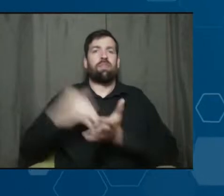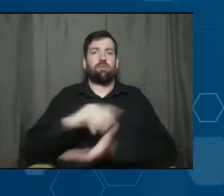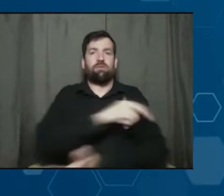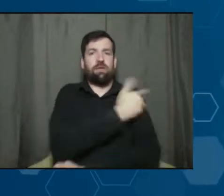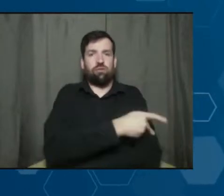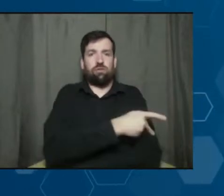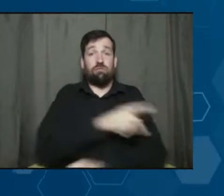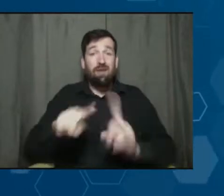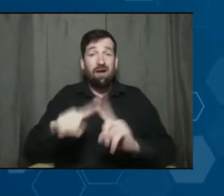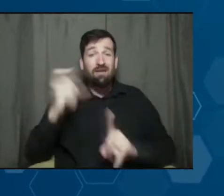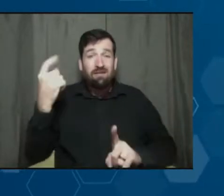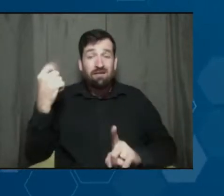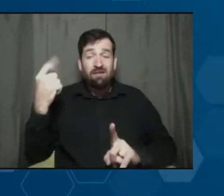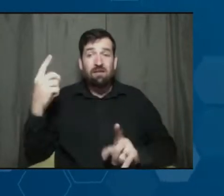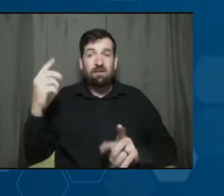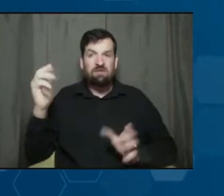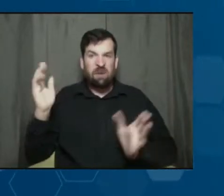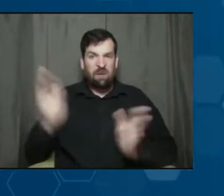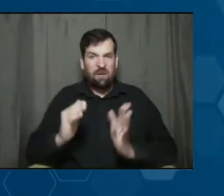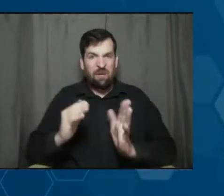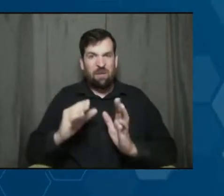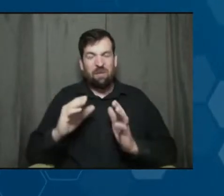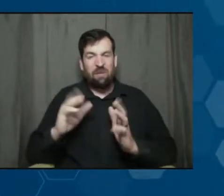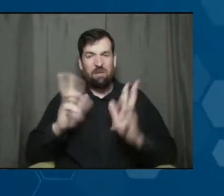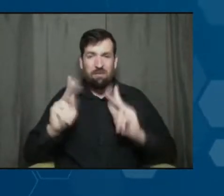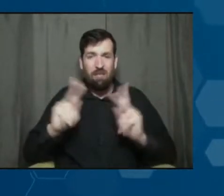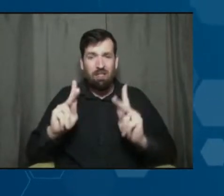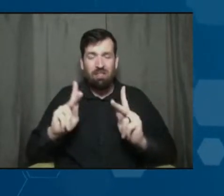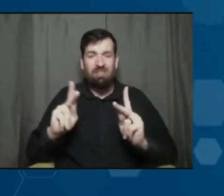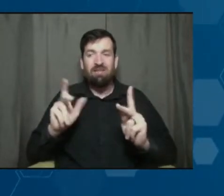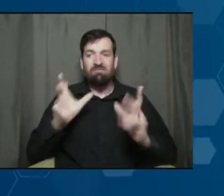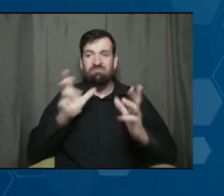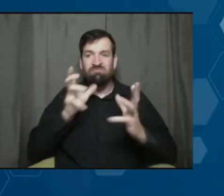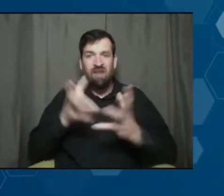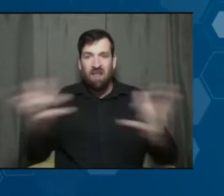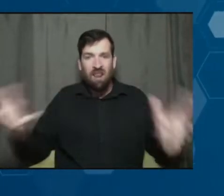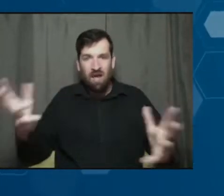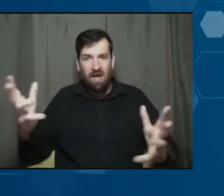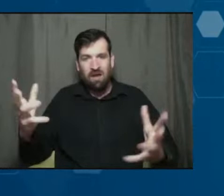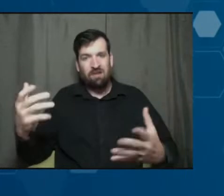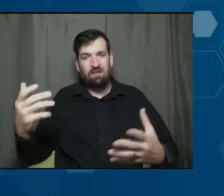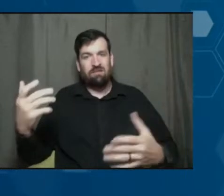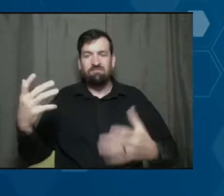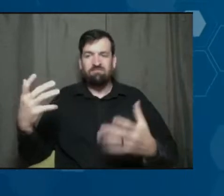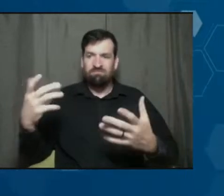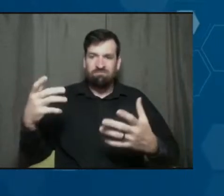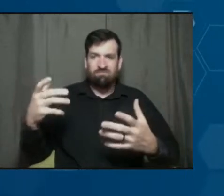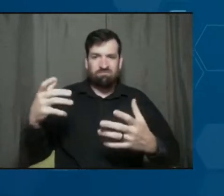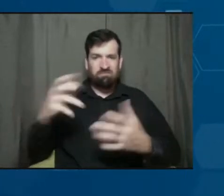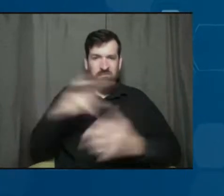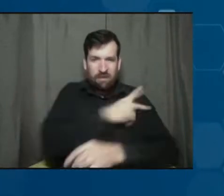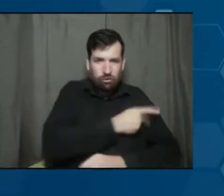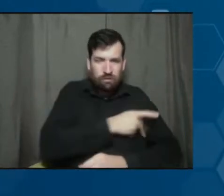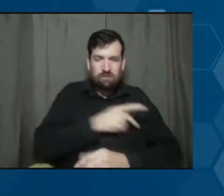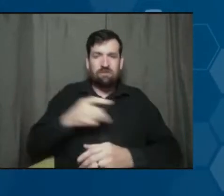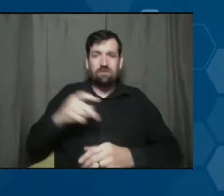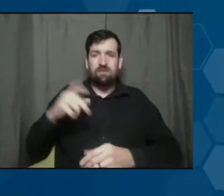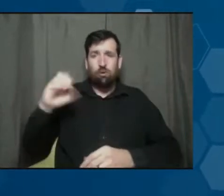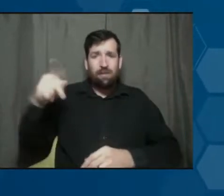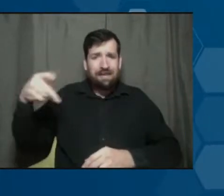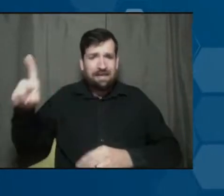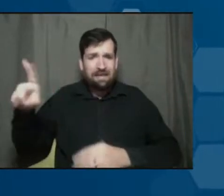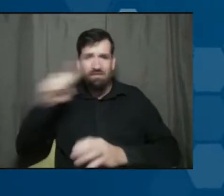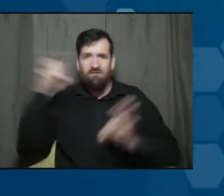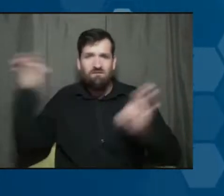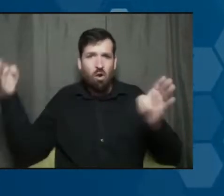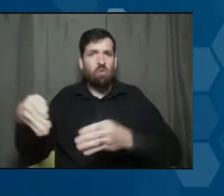it harder because a lot of drug companies, a lot of research, they're going to go talk to cancel cancer and COPD because there's so many patients, they can